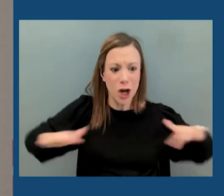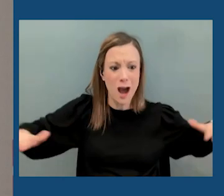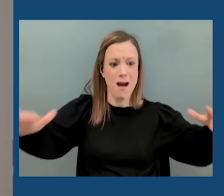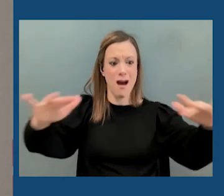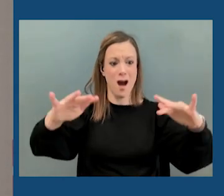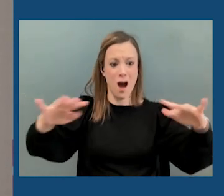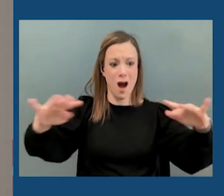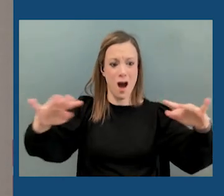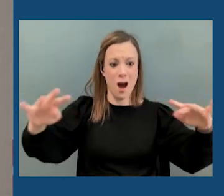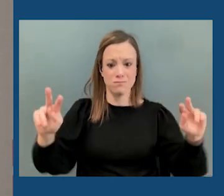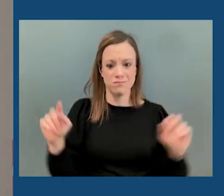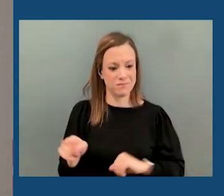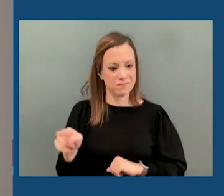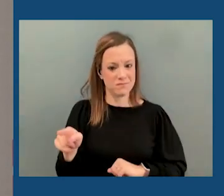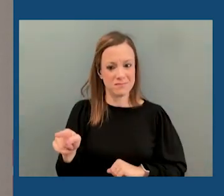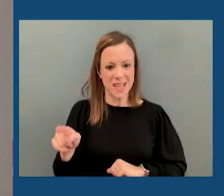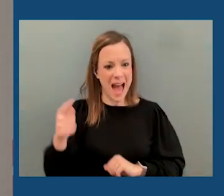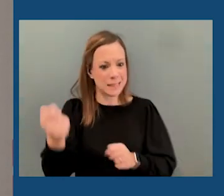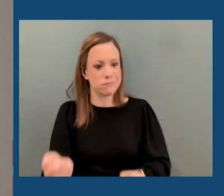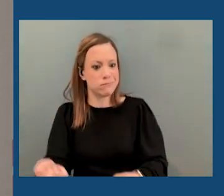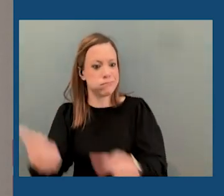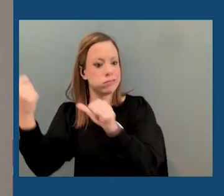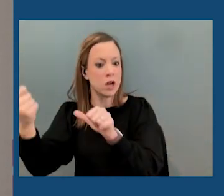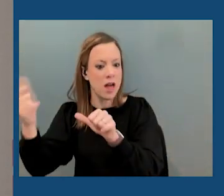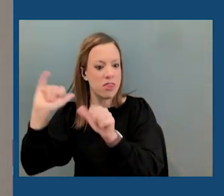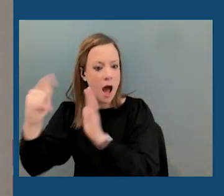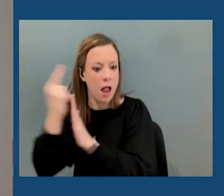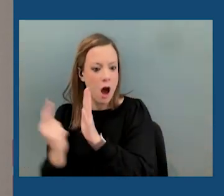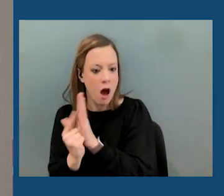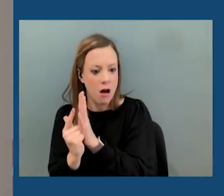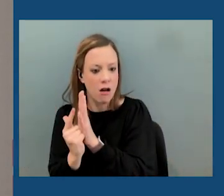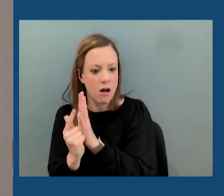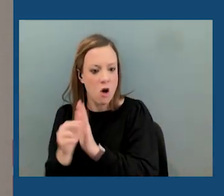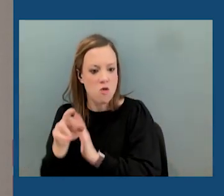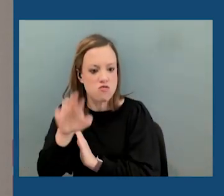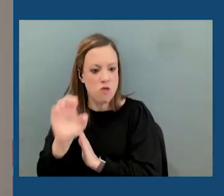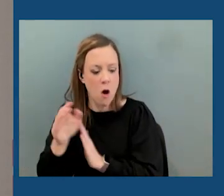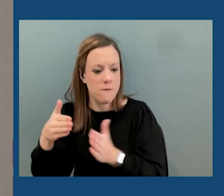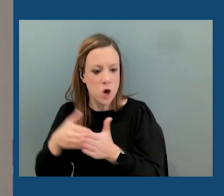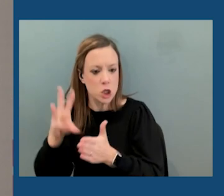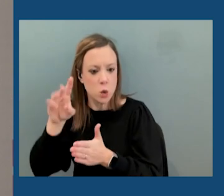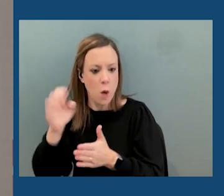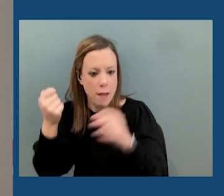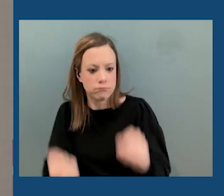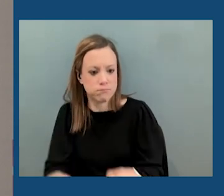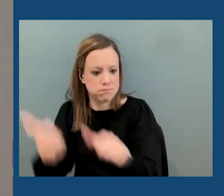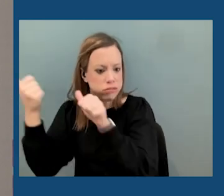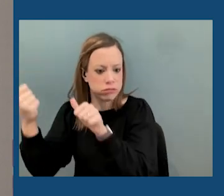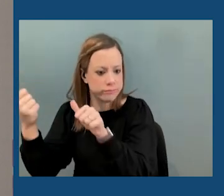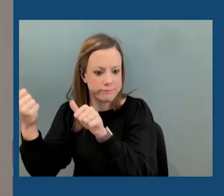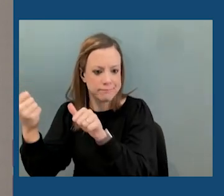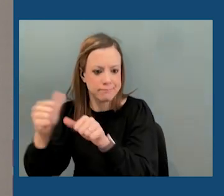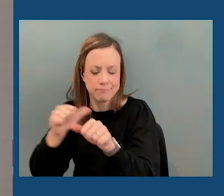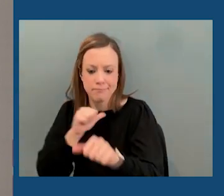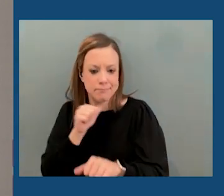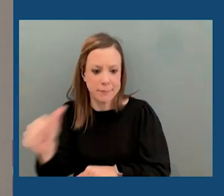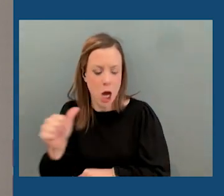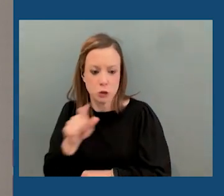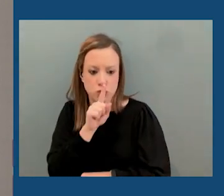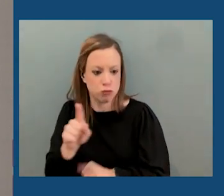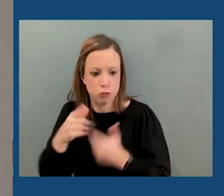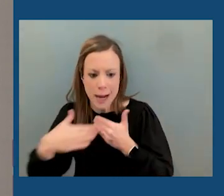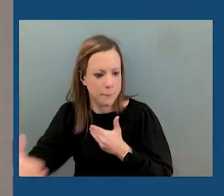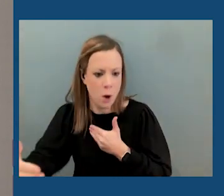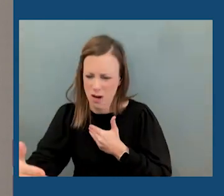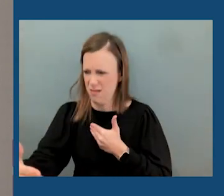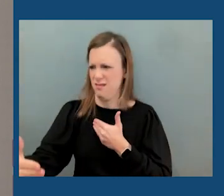has decodified Roe v. Wade. Does that make any sense? And the